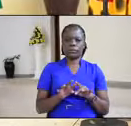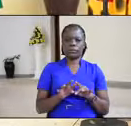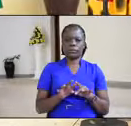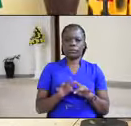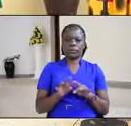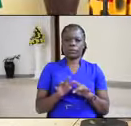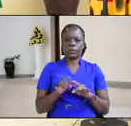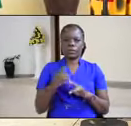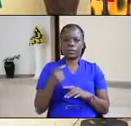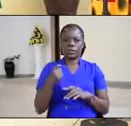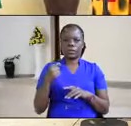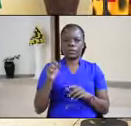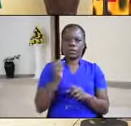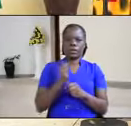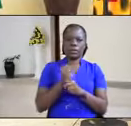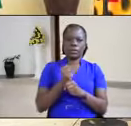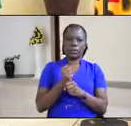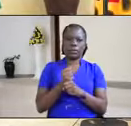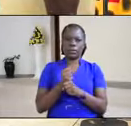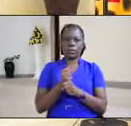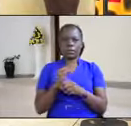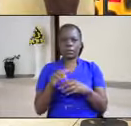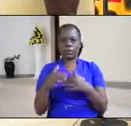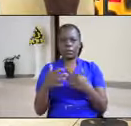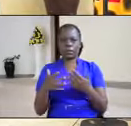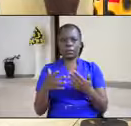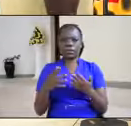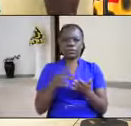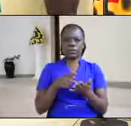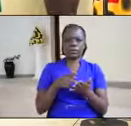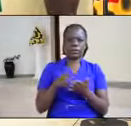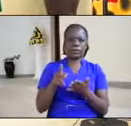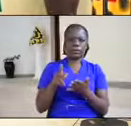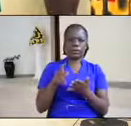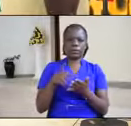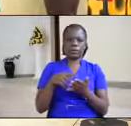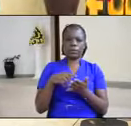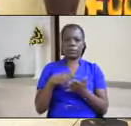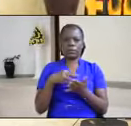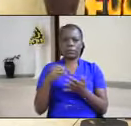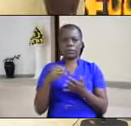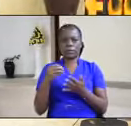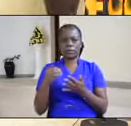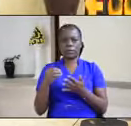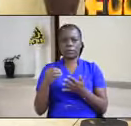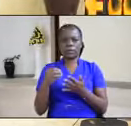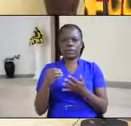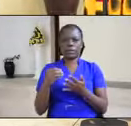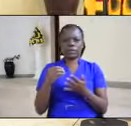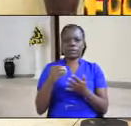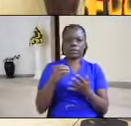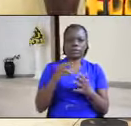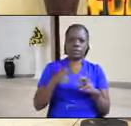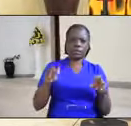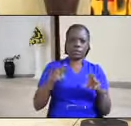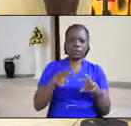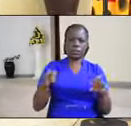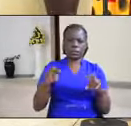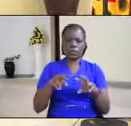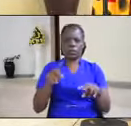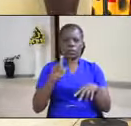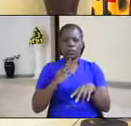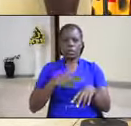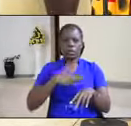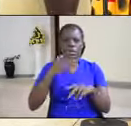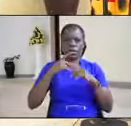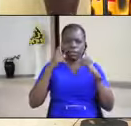Sing. Oh, how shall we stand that moment of searching, when